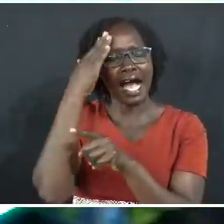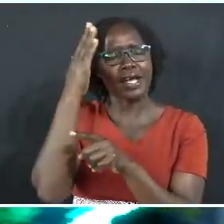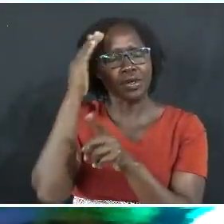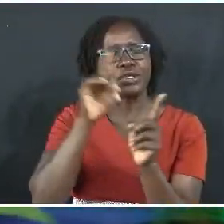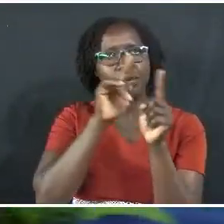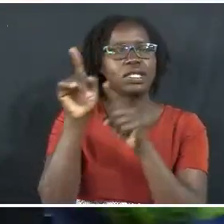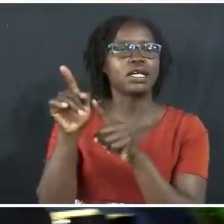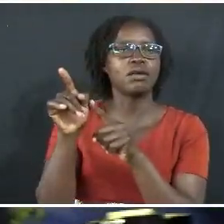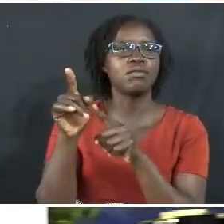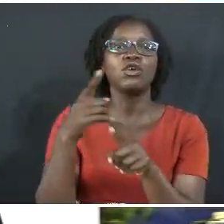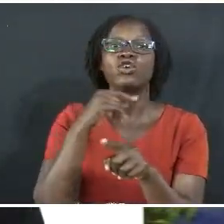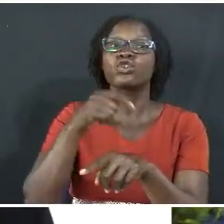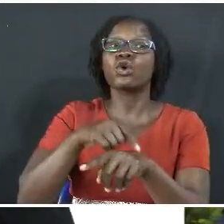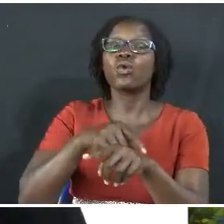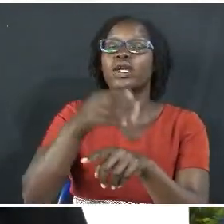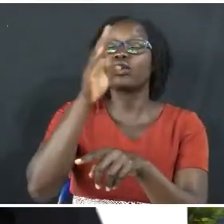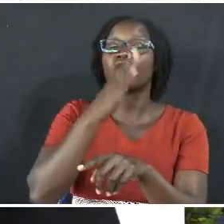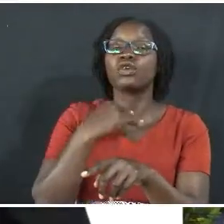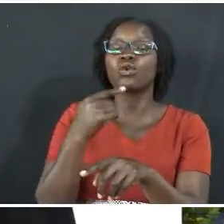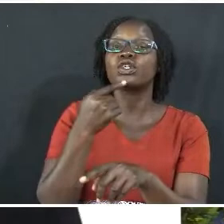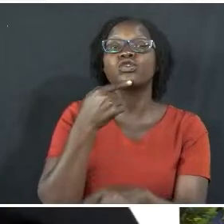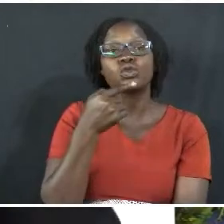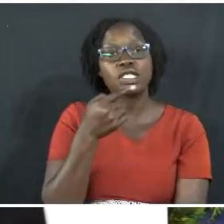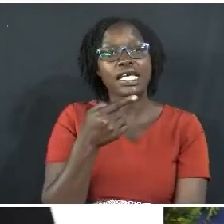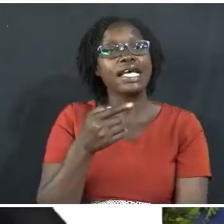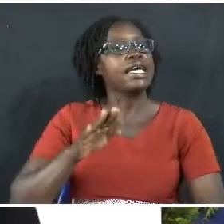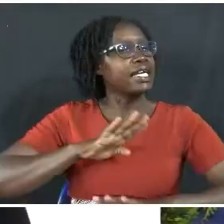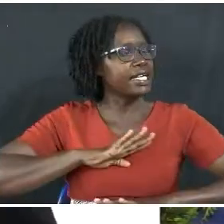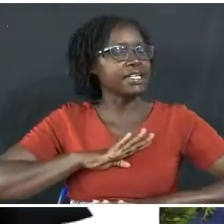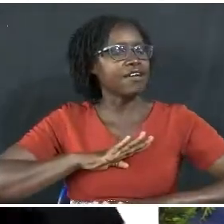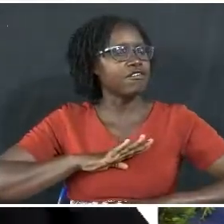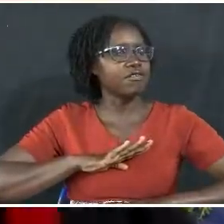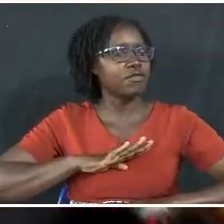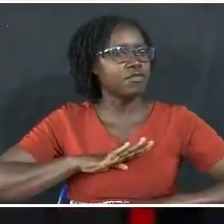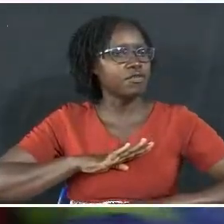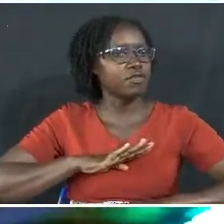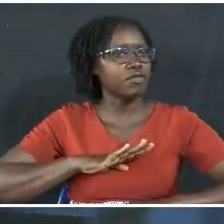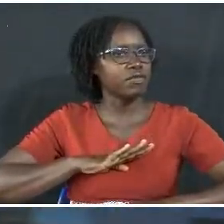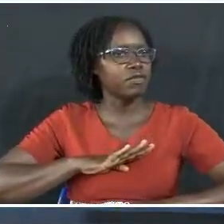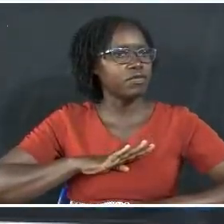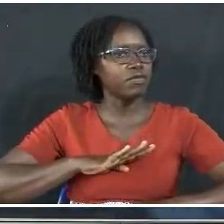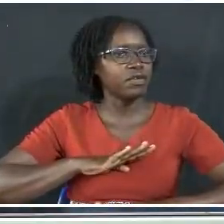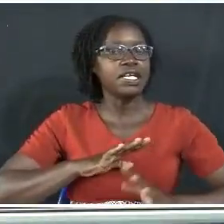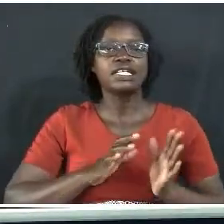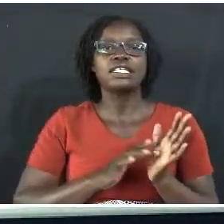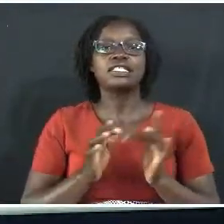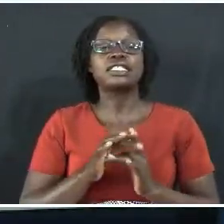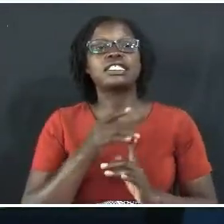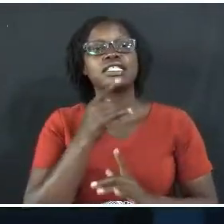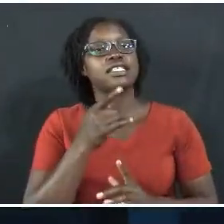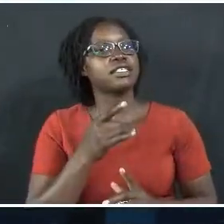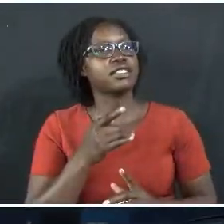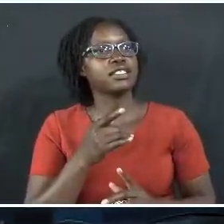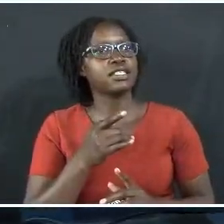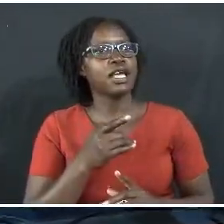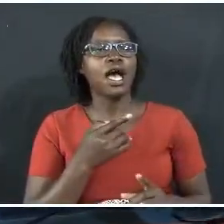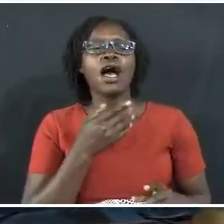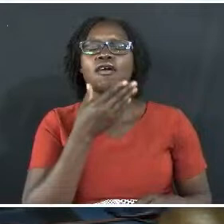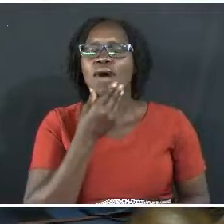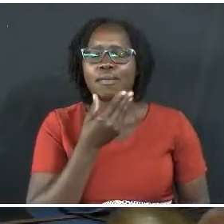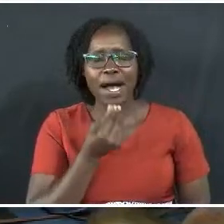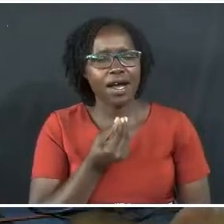come. So when God wants to say, enough is enough, Jesus says, Baba,